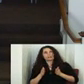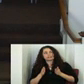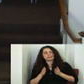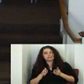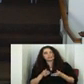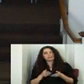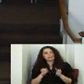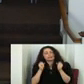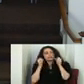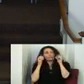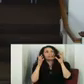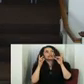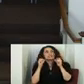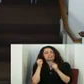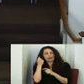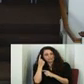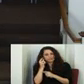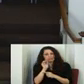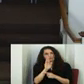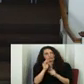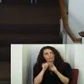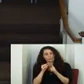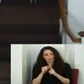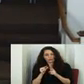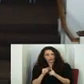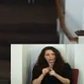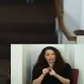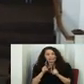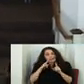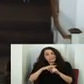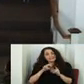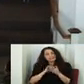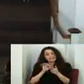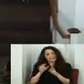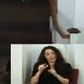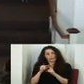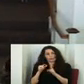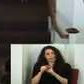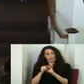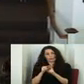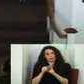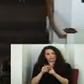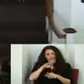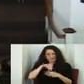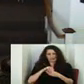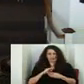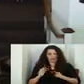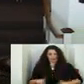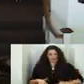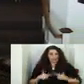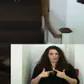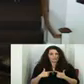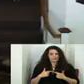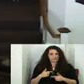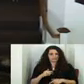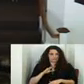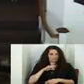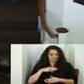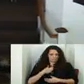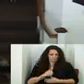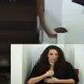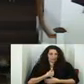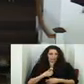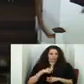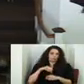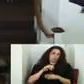your word, to the understanding of your word and the application of that word to our own lives and to our own church. We ask, God, that you would